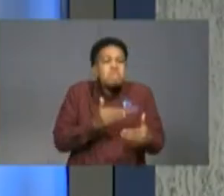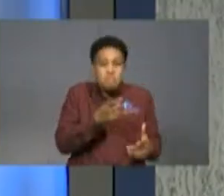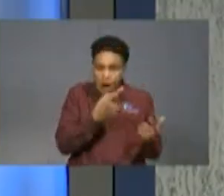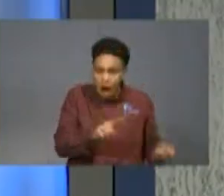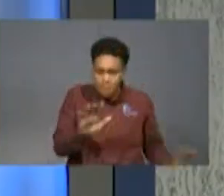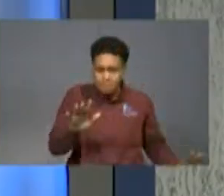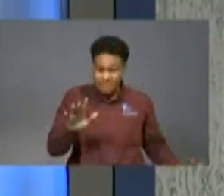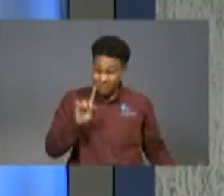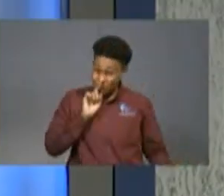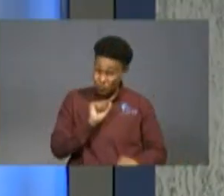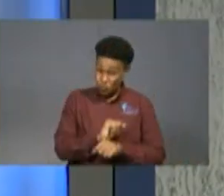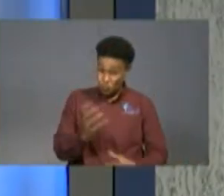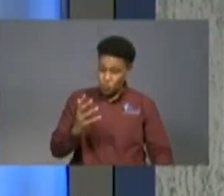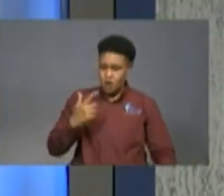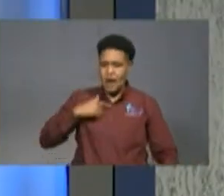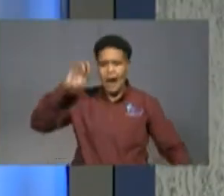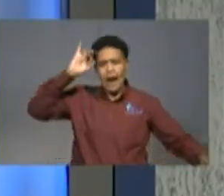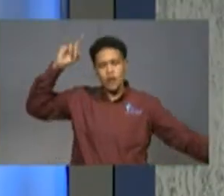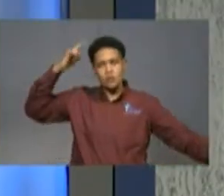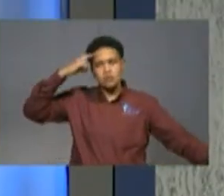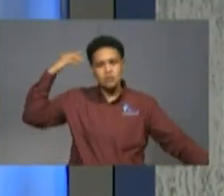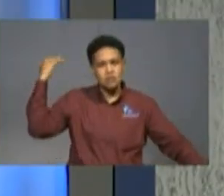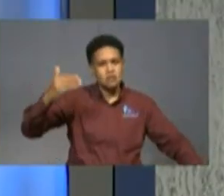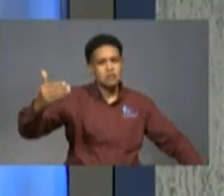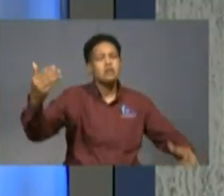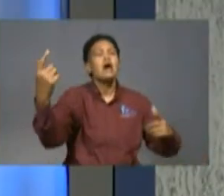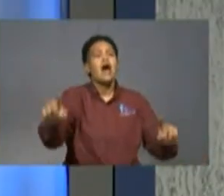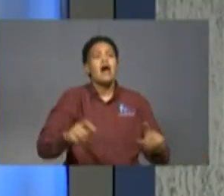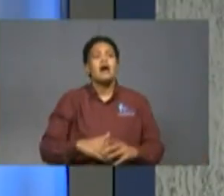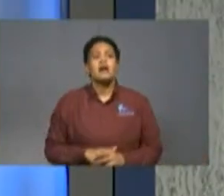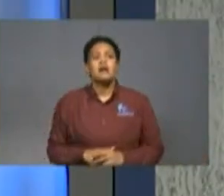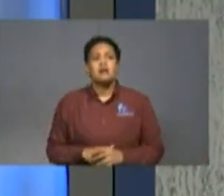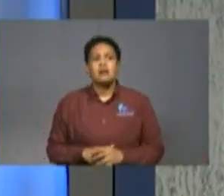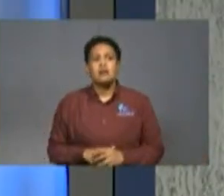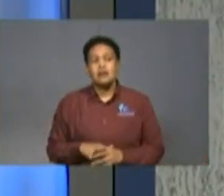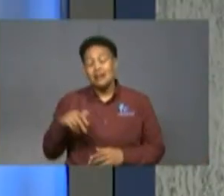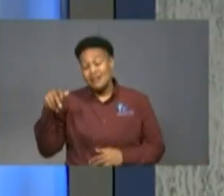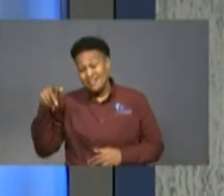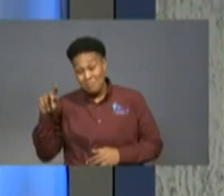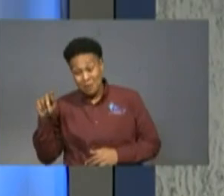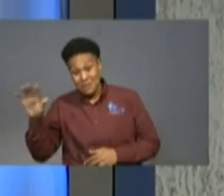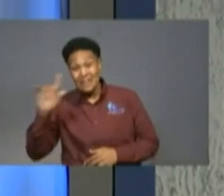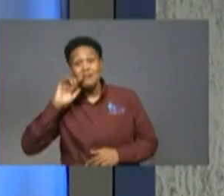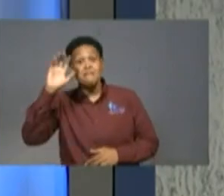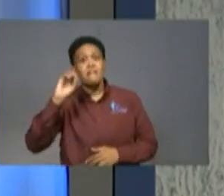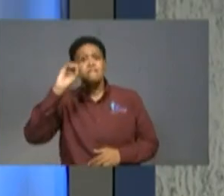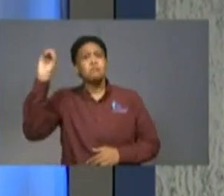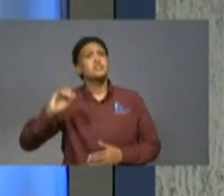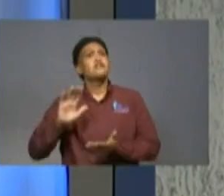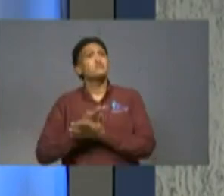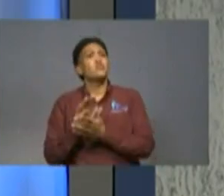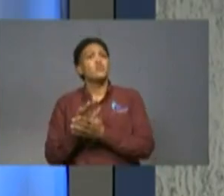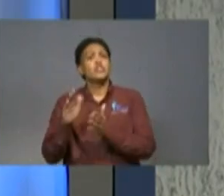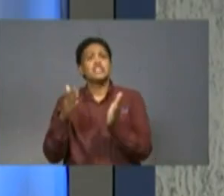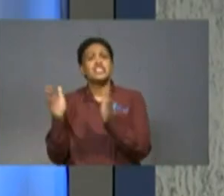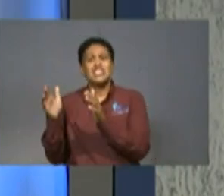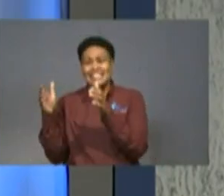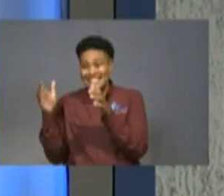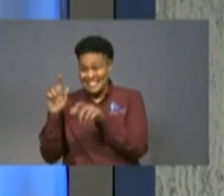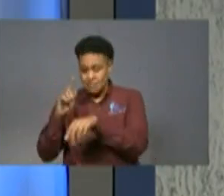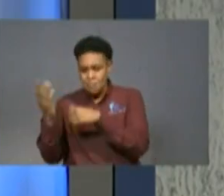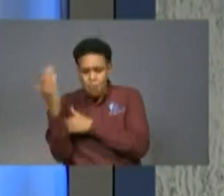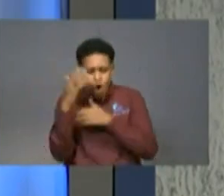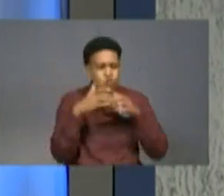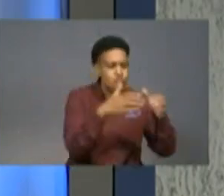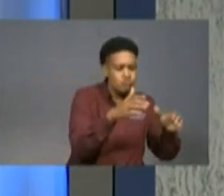have to move education forward. The PMP was doing it. We took schools, 50% of them, off the shift system, and we were going to do it by 2018.